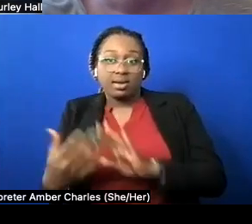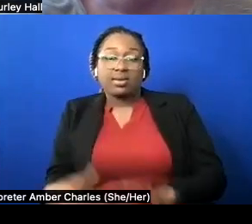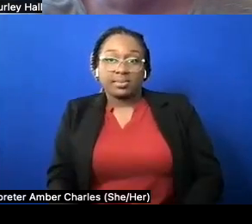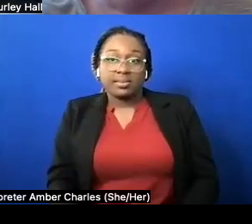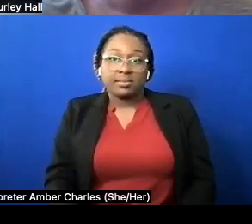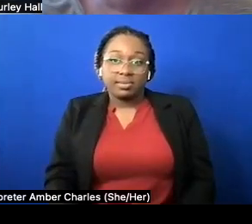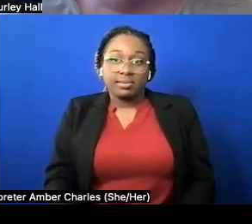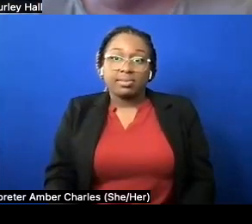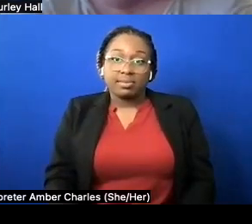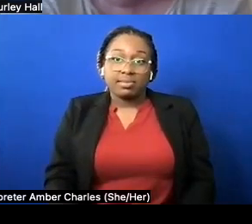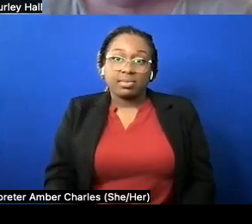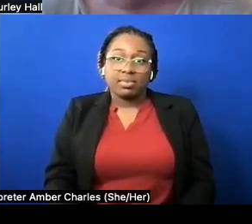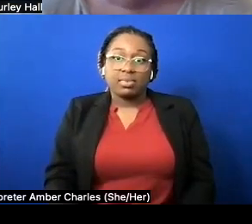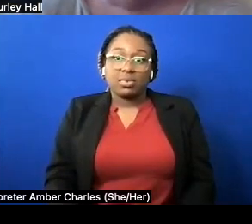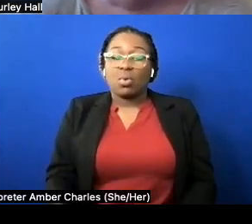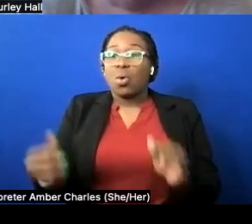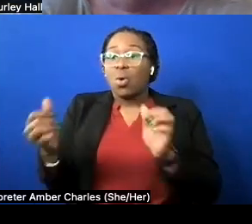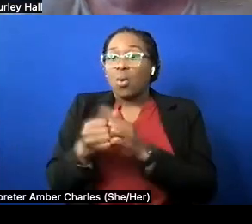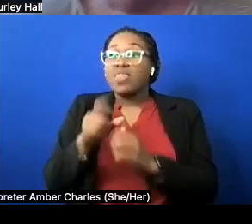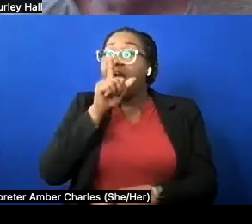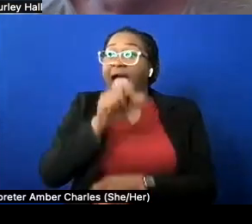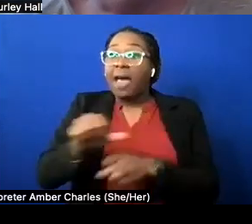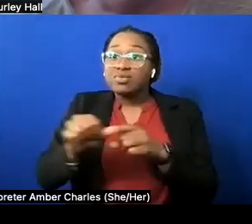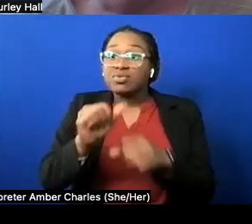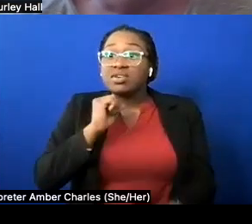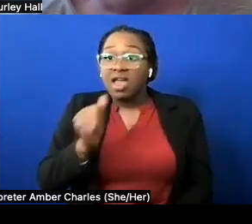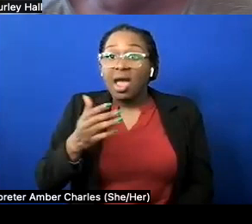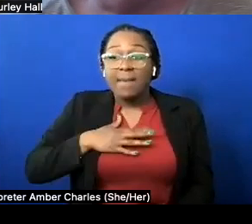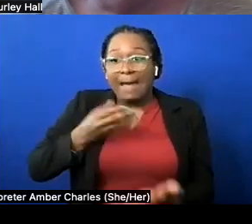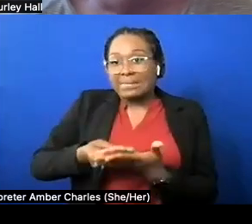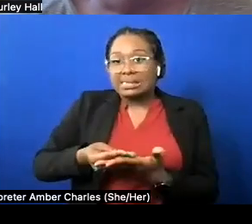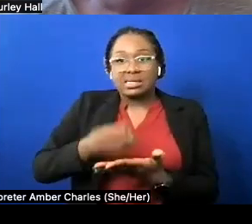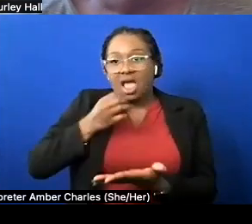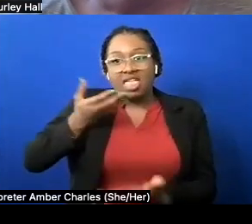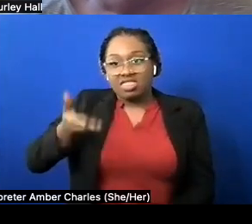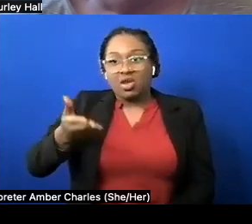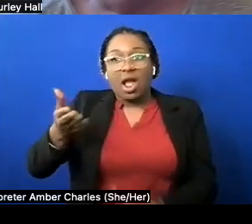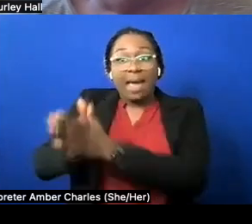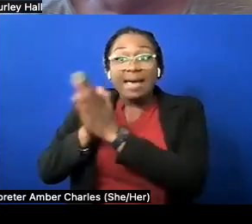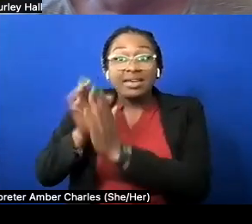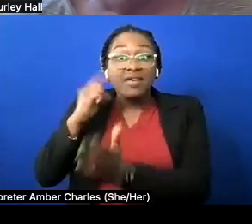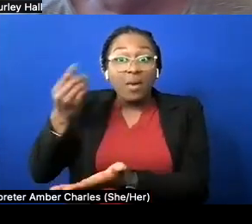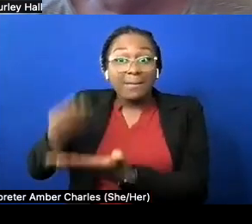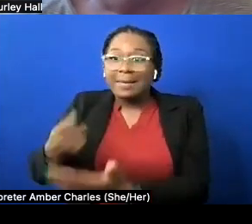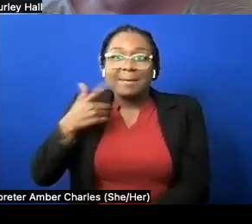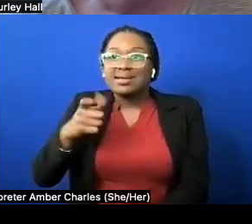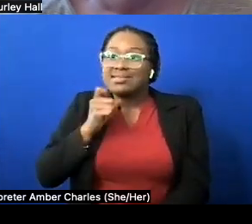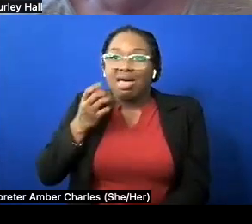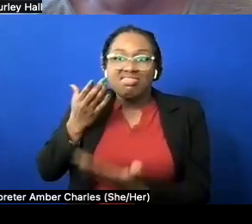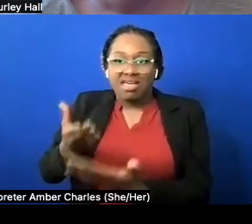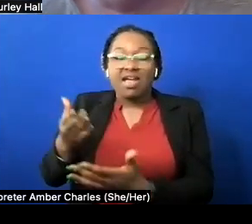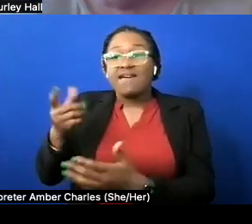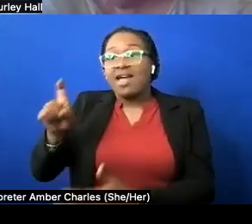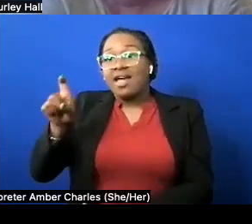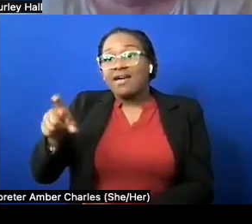Even with absolutely not like, my funds ain't there. I'm asking for funds because the funds ain't there. And I had to ask myself